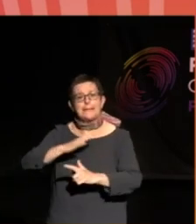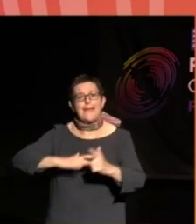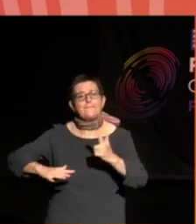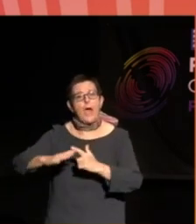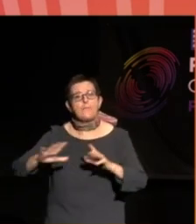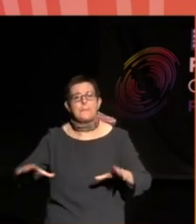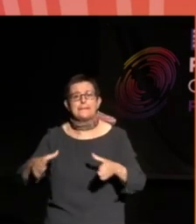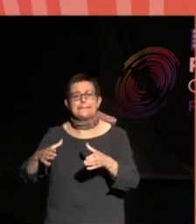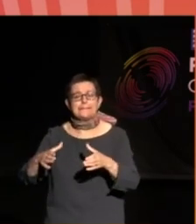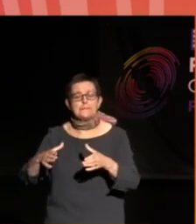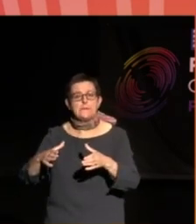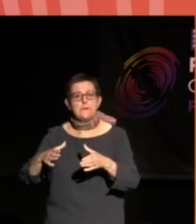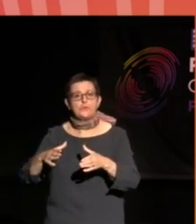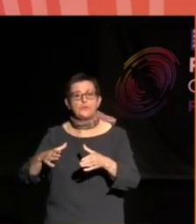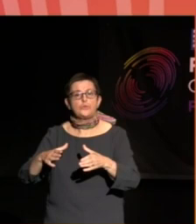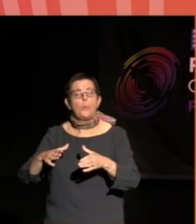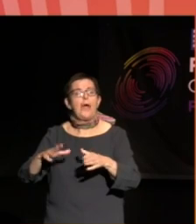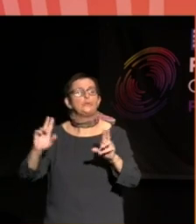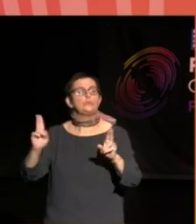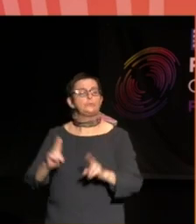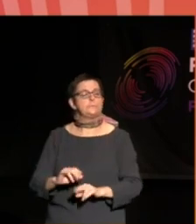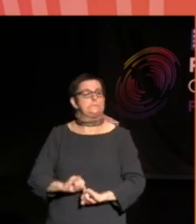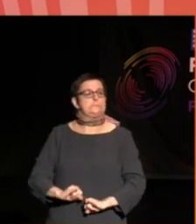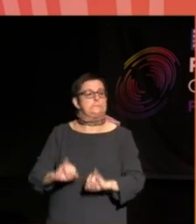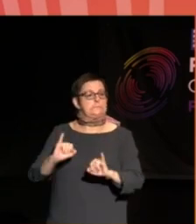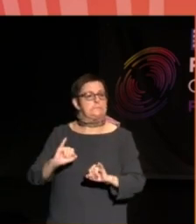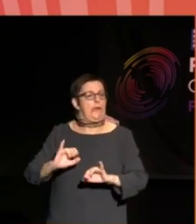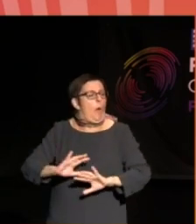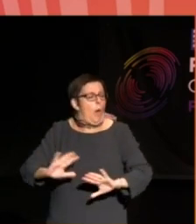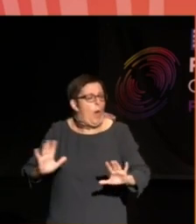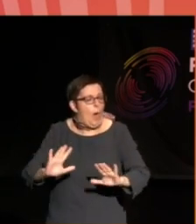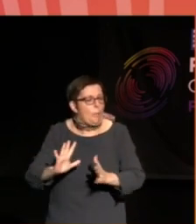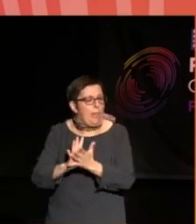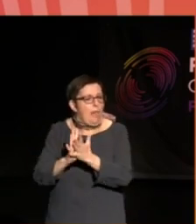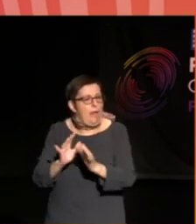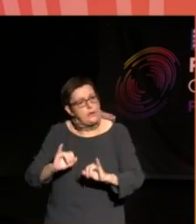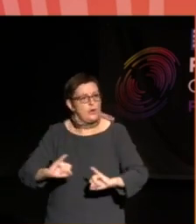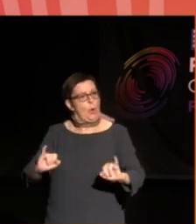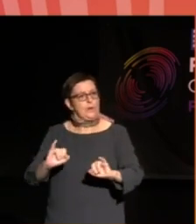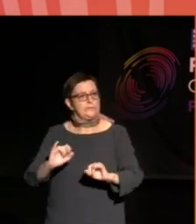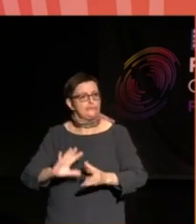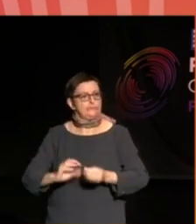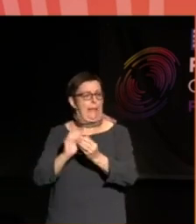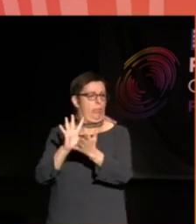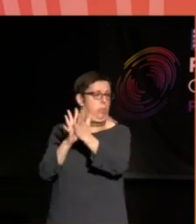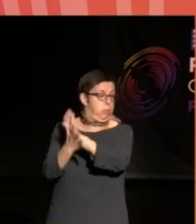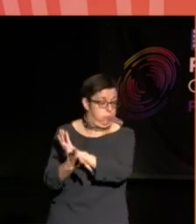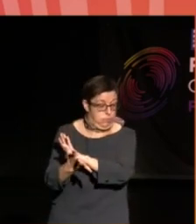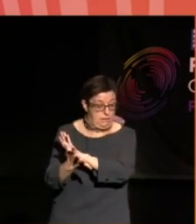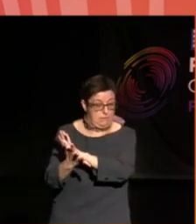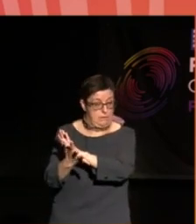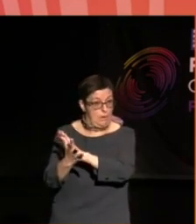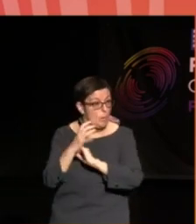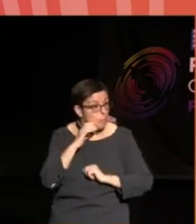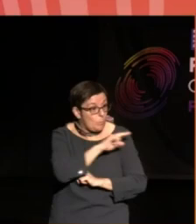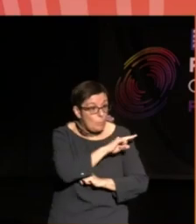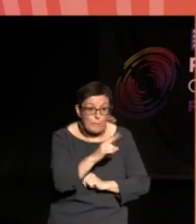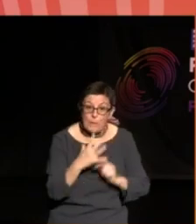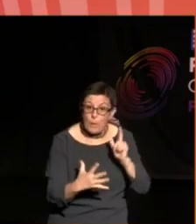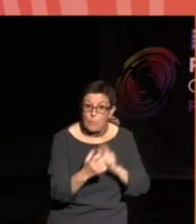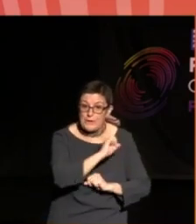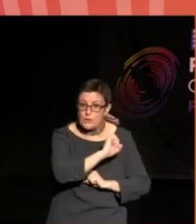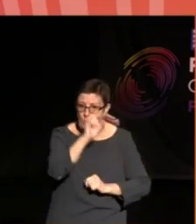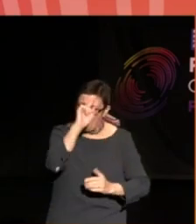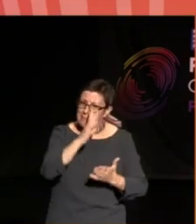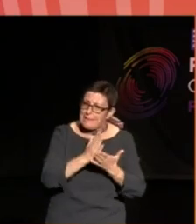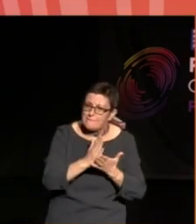catastrophe, I don't think we will win the hearts and minds and the consensus, which we really need. Because what